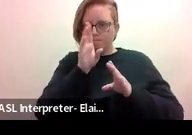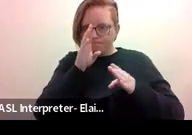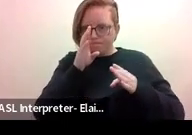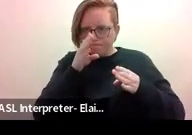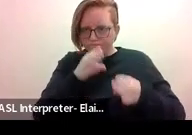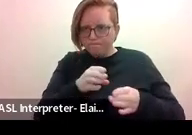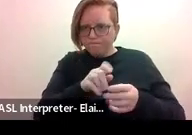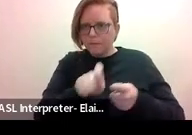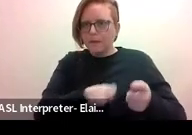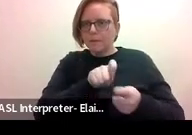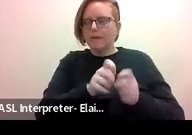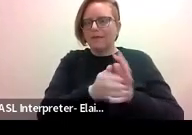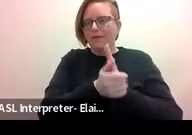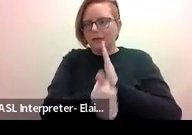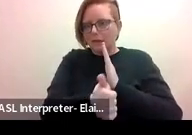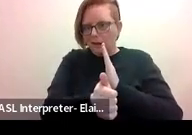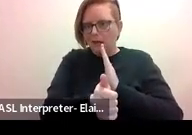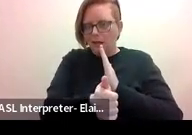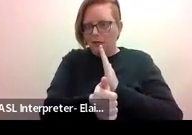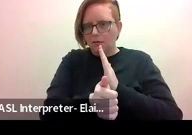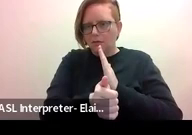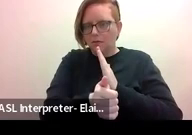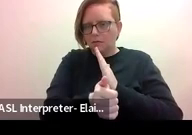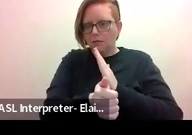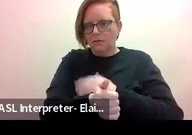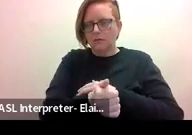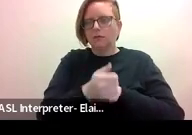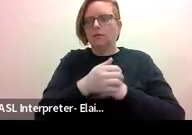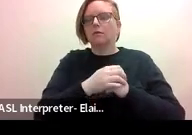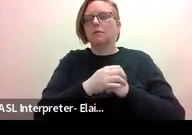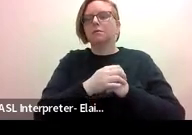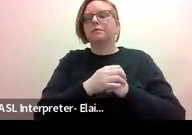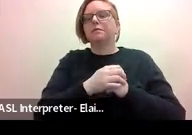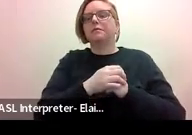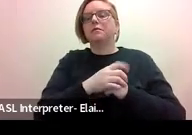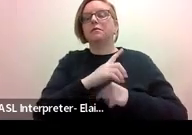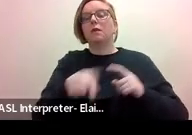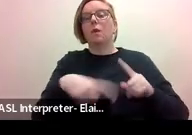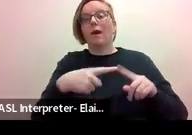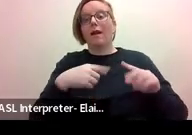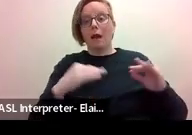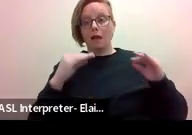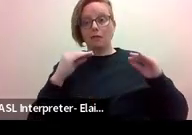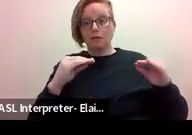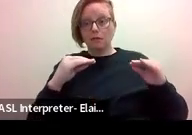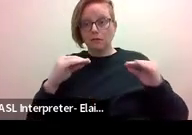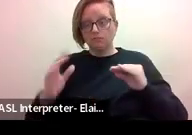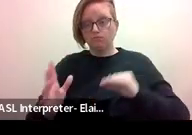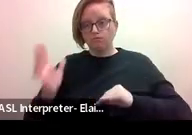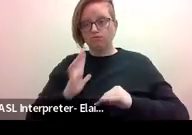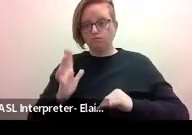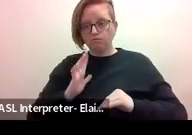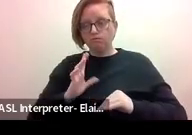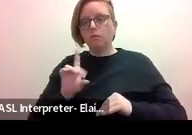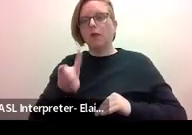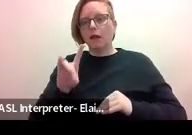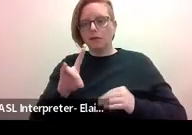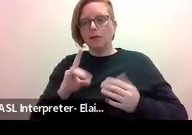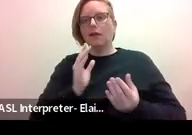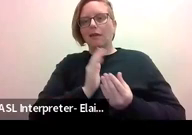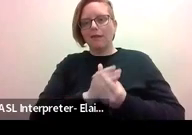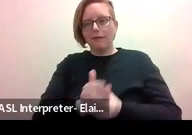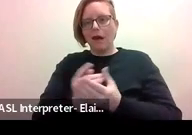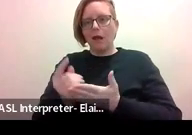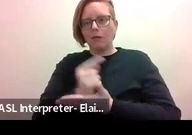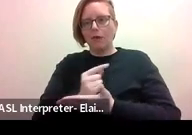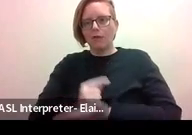working on. I know when I was teaching, I went through the file review process